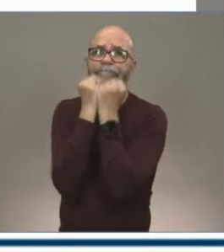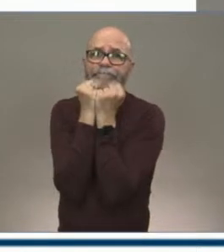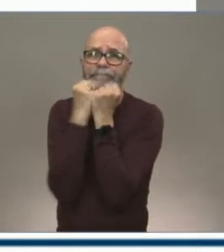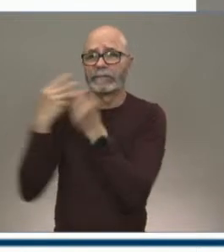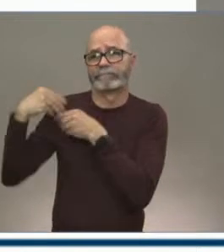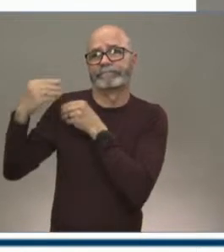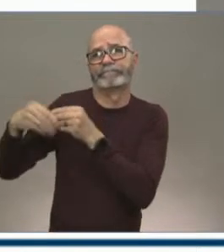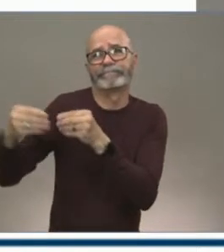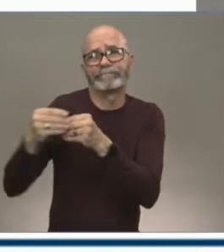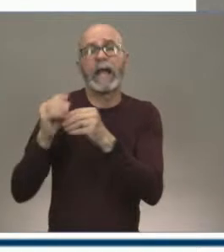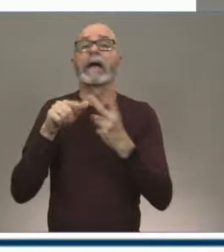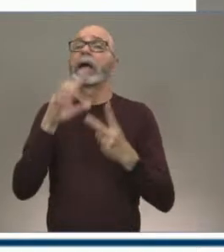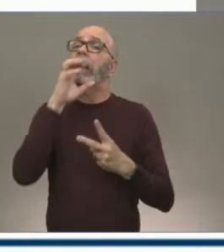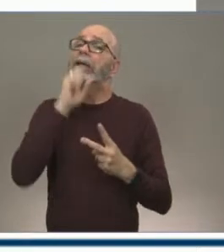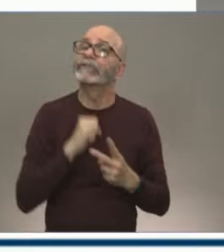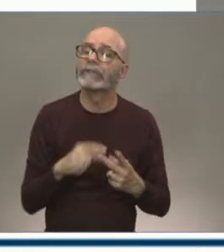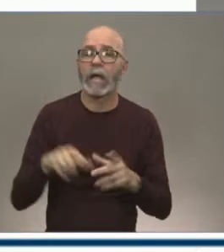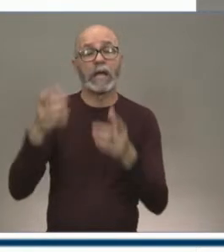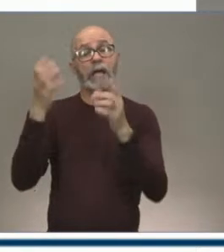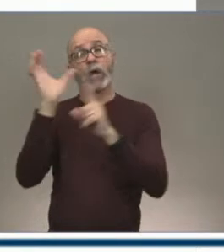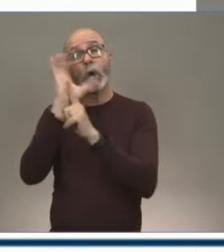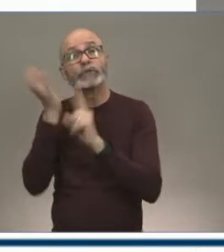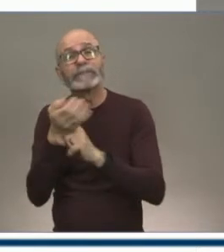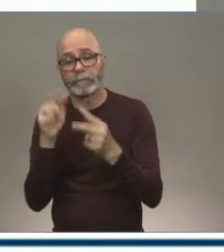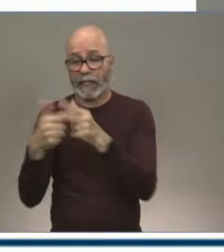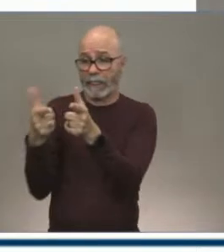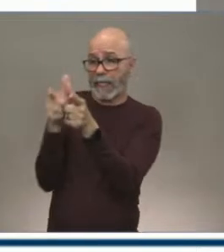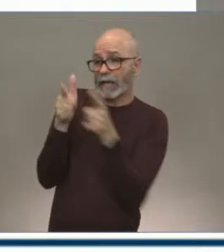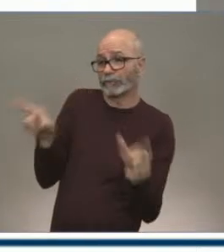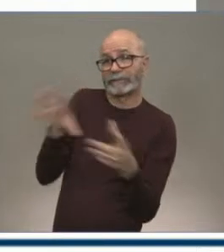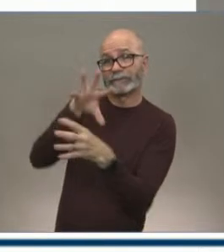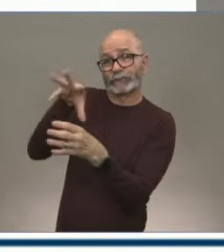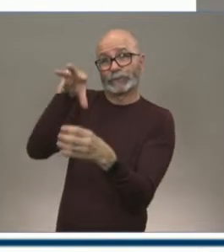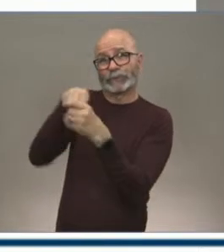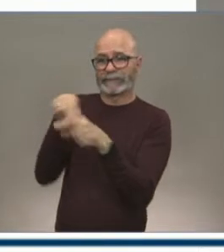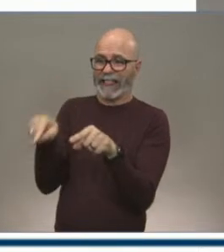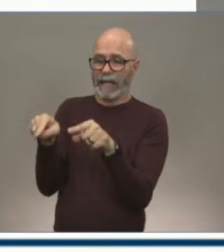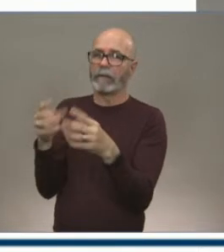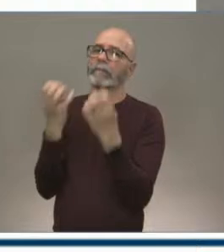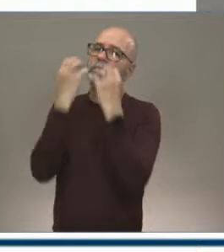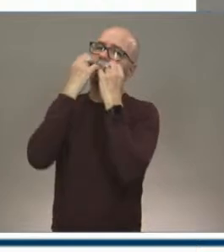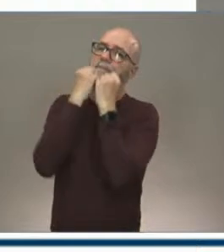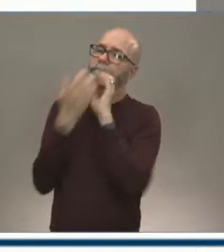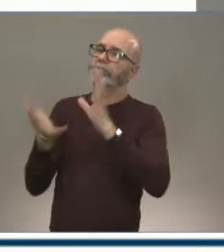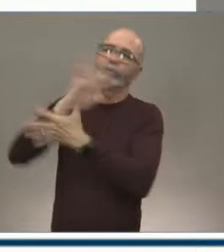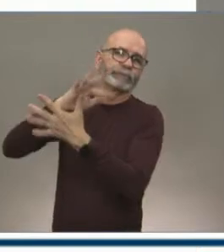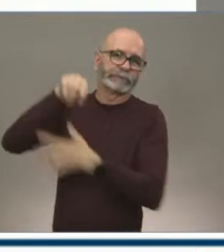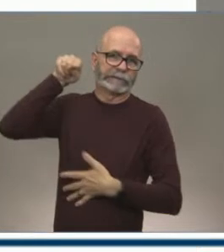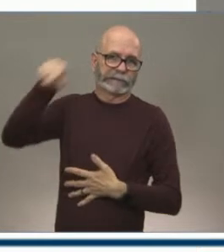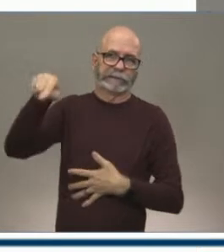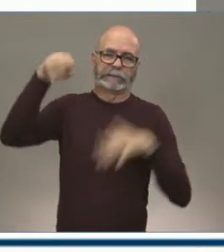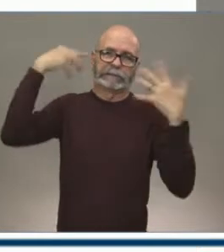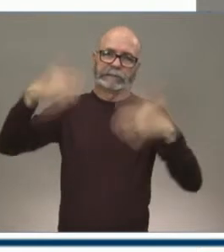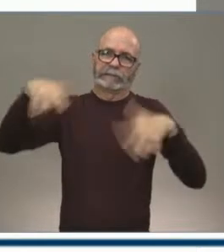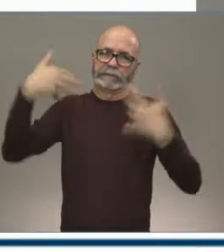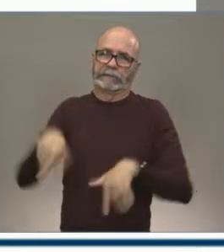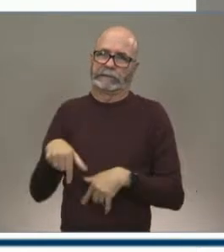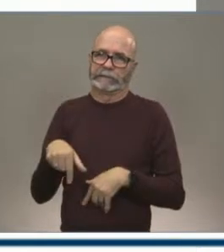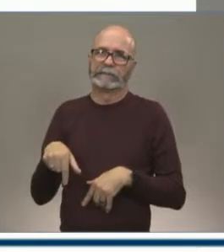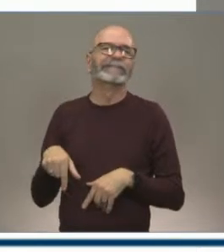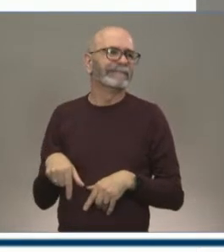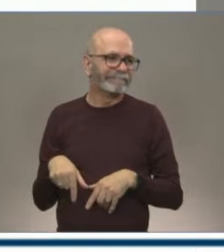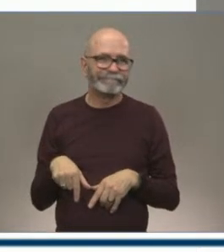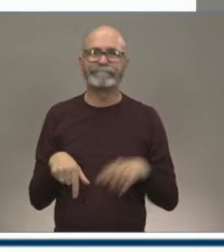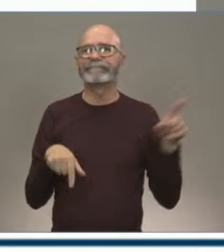the cultural and language keepers is a significant way that we've, to those communities today, you're in charge,